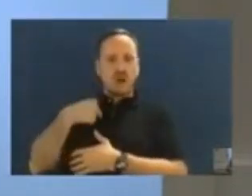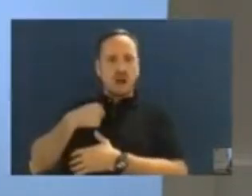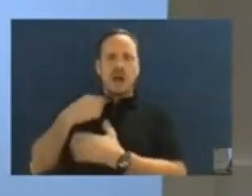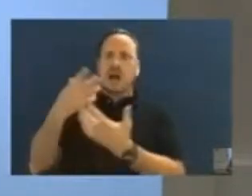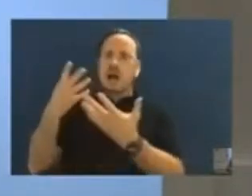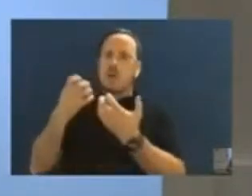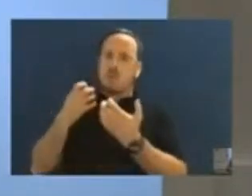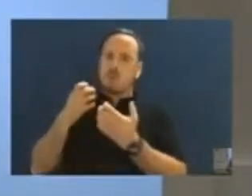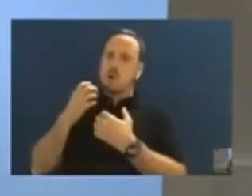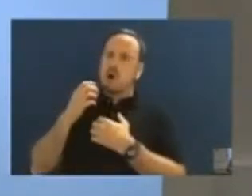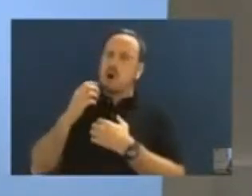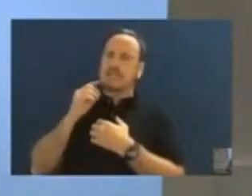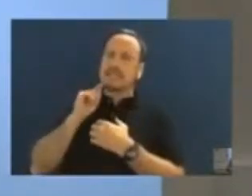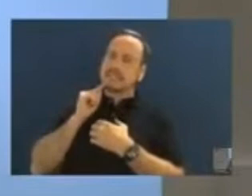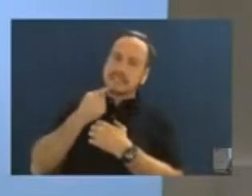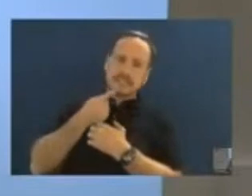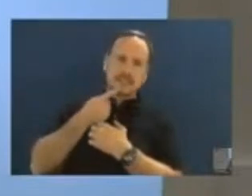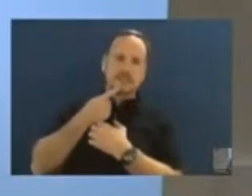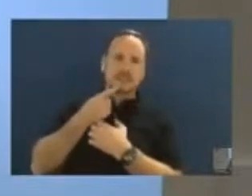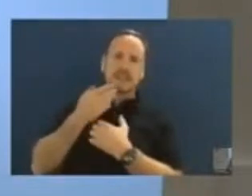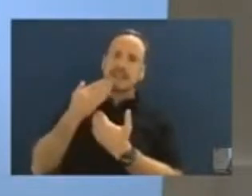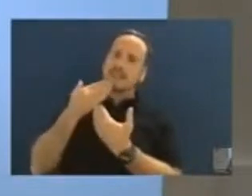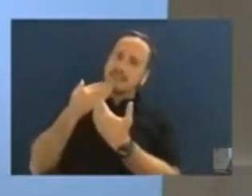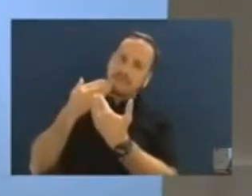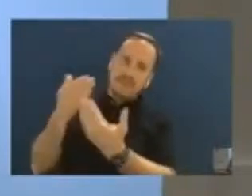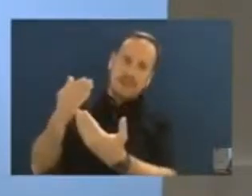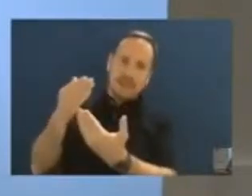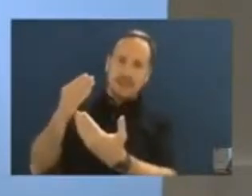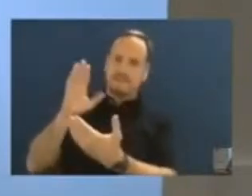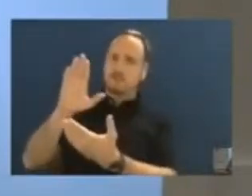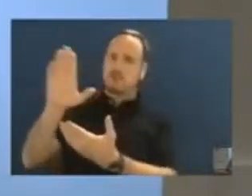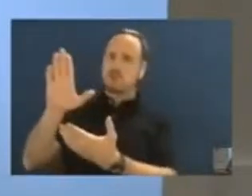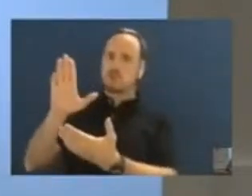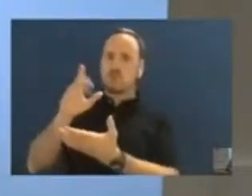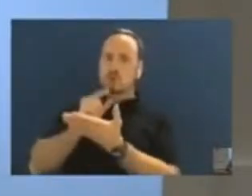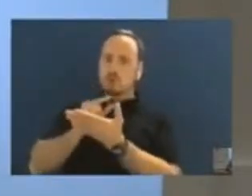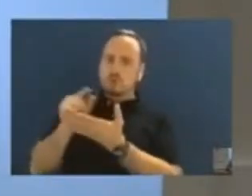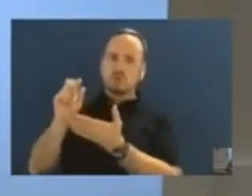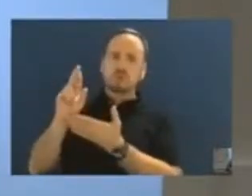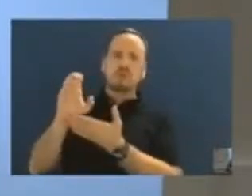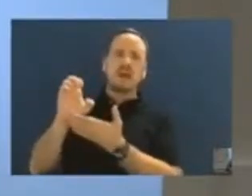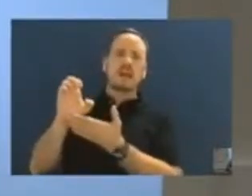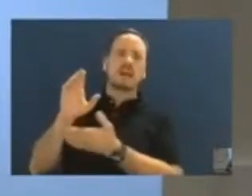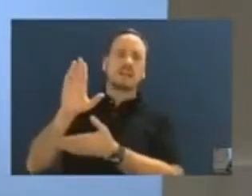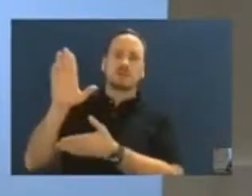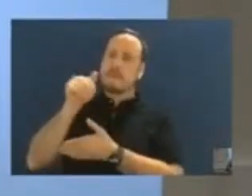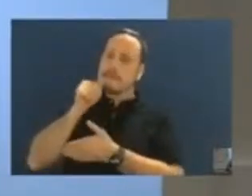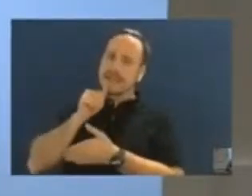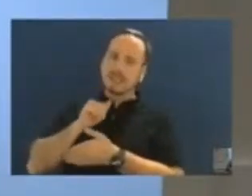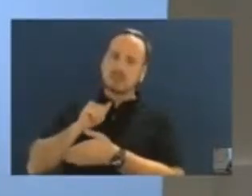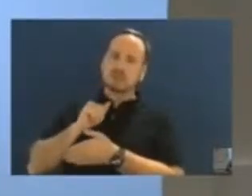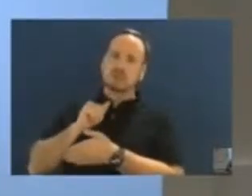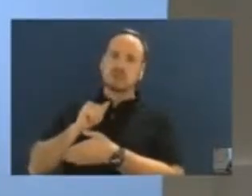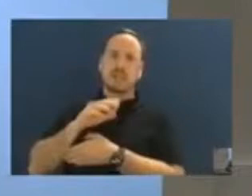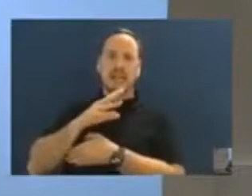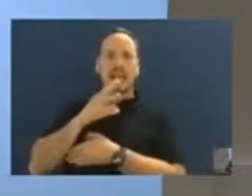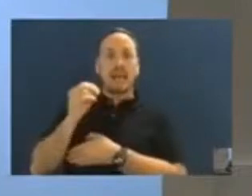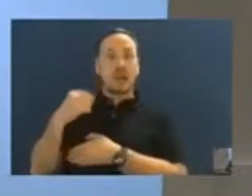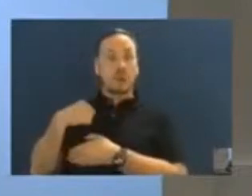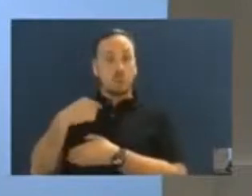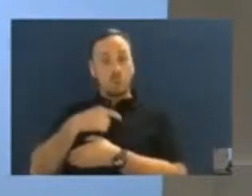thank for their grace and their patience. And we're going to ask everyone to continue